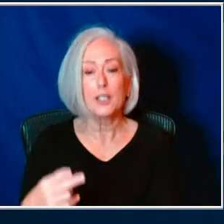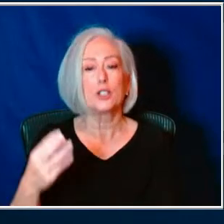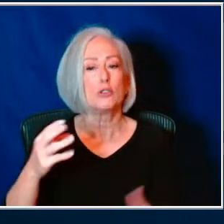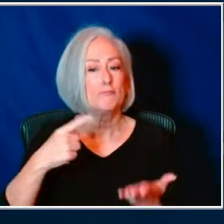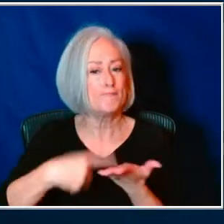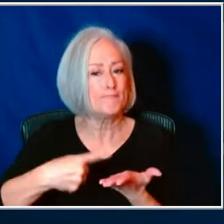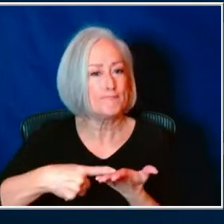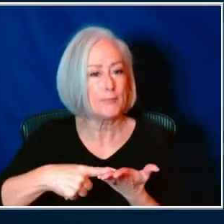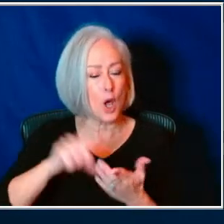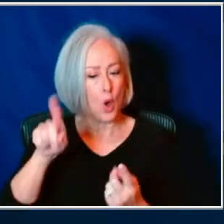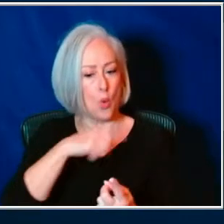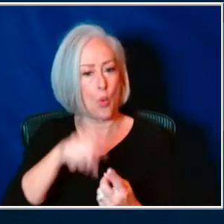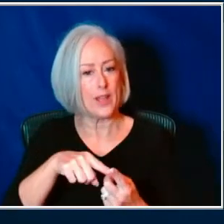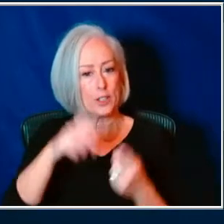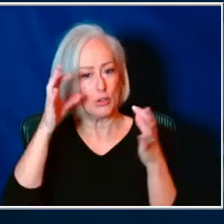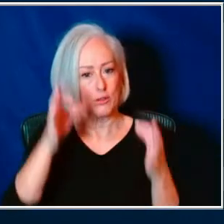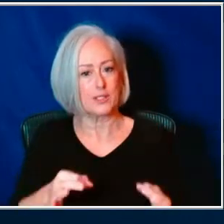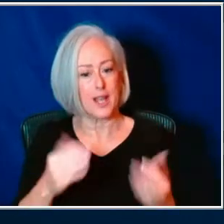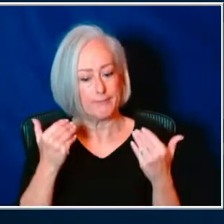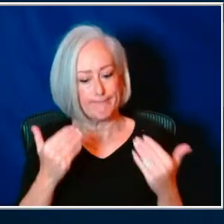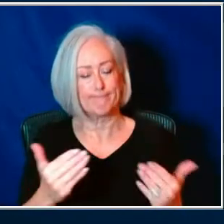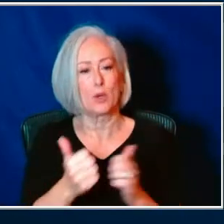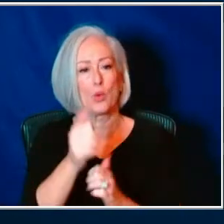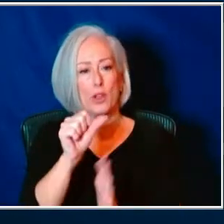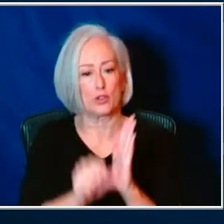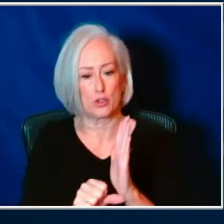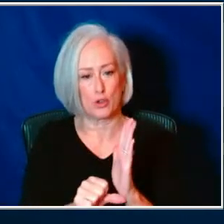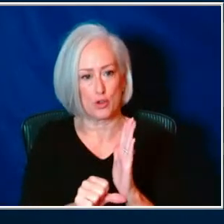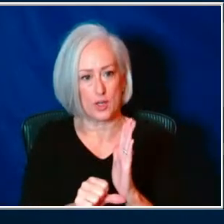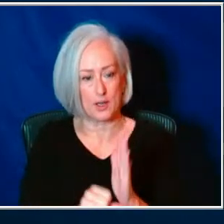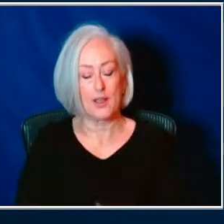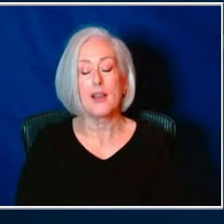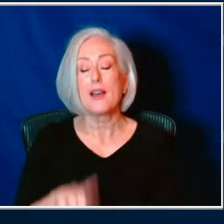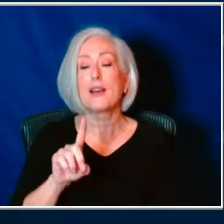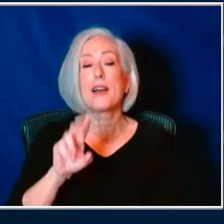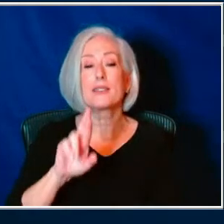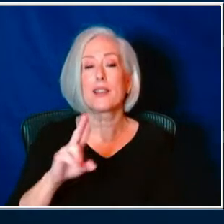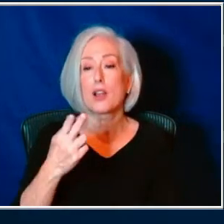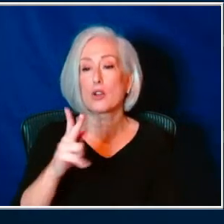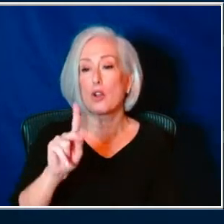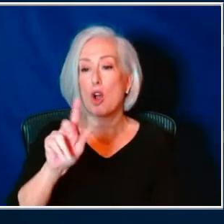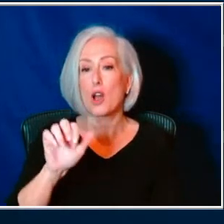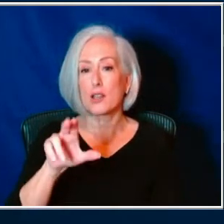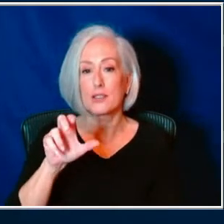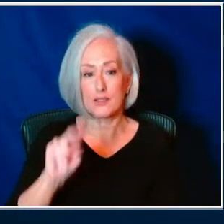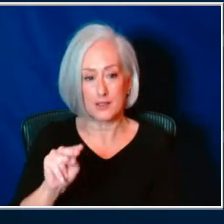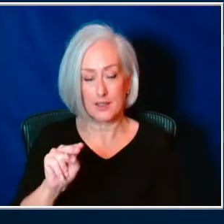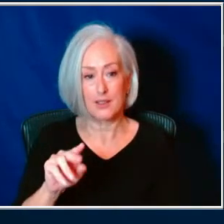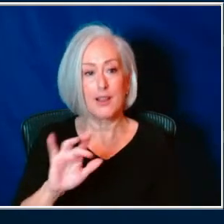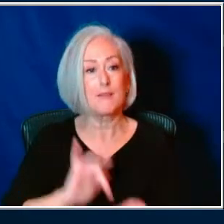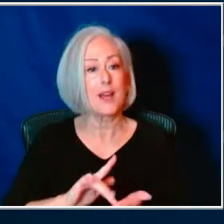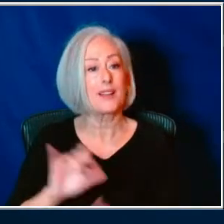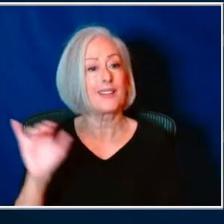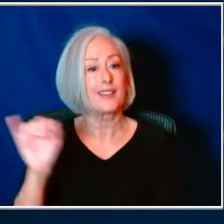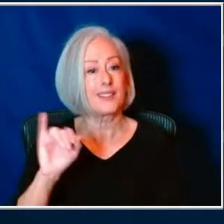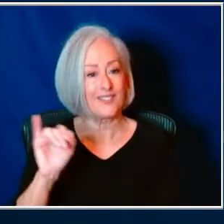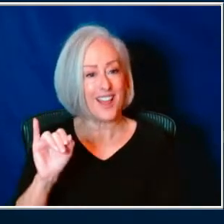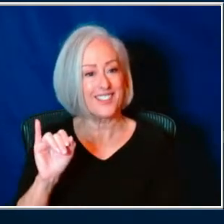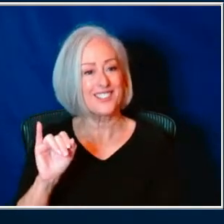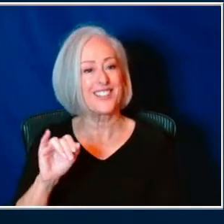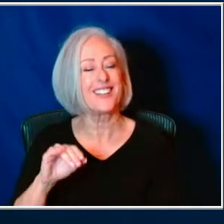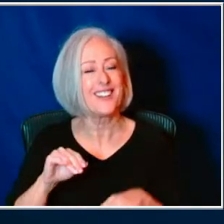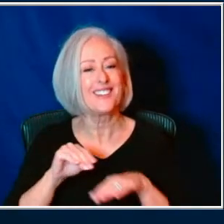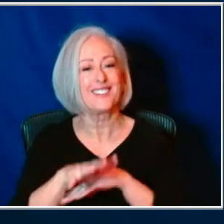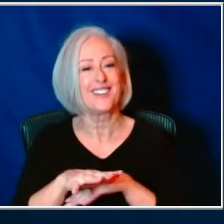interventions. And of course, Dr. Dana Hawkinson, Medical Director of Infection Prevention and Control, will join us shortly with our trifecta count